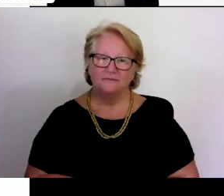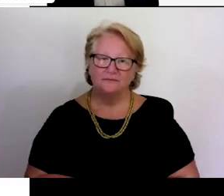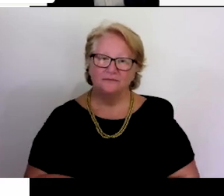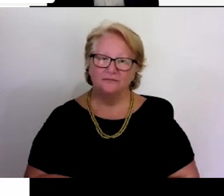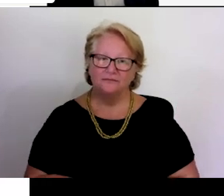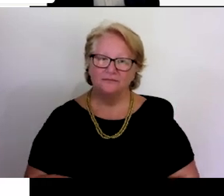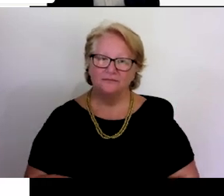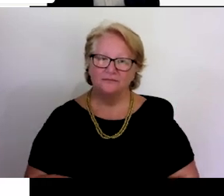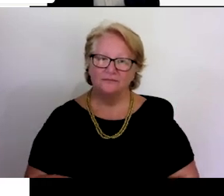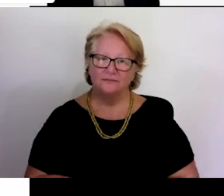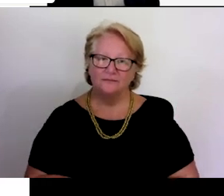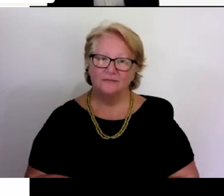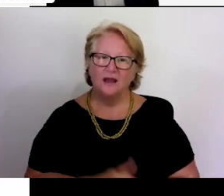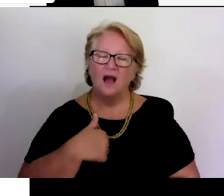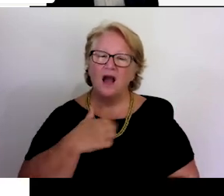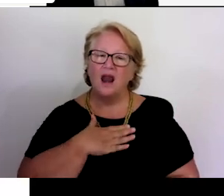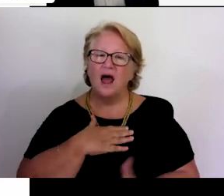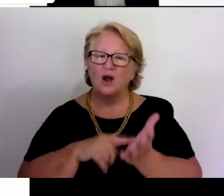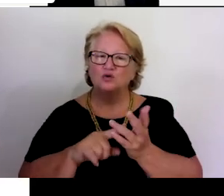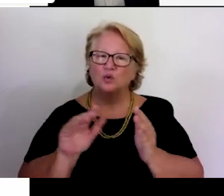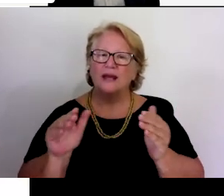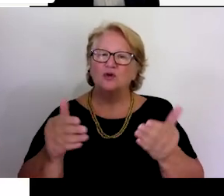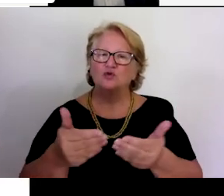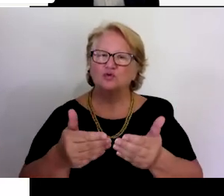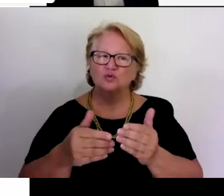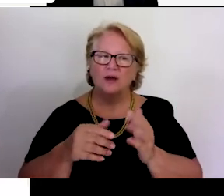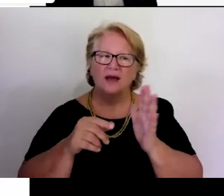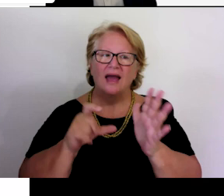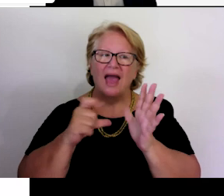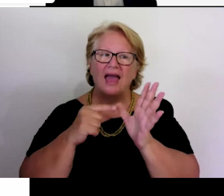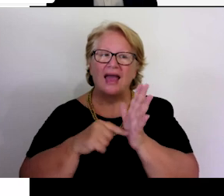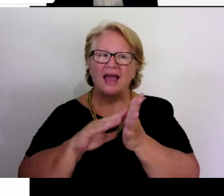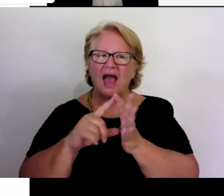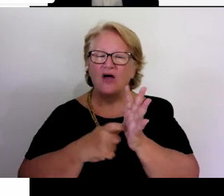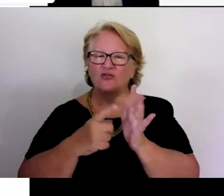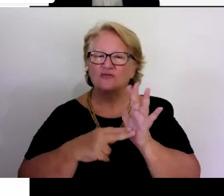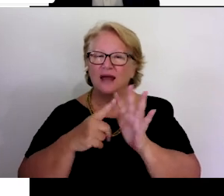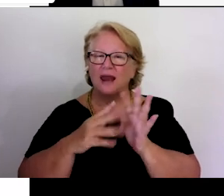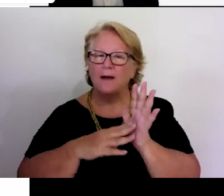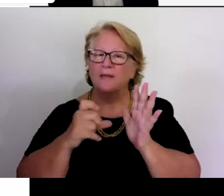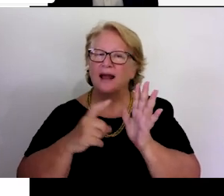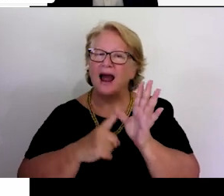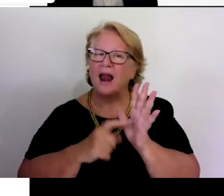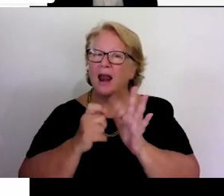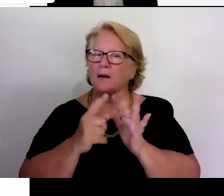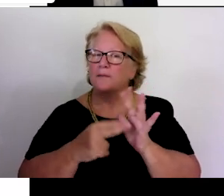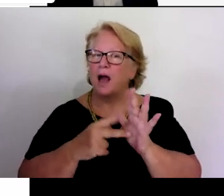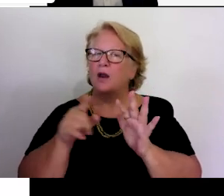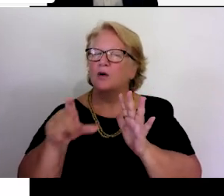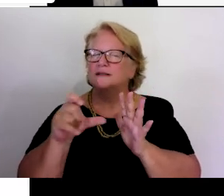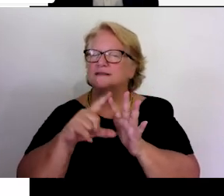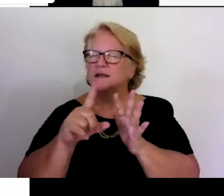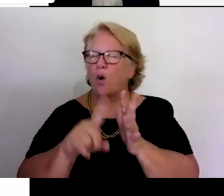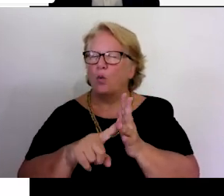speaking shortly, but I'd like to introduce Catherine McAlpine, who's the CEO for Inclusion Australia and